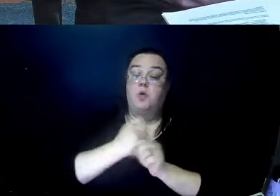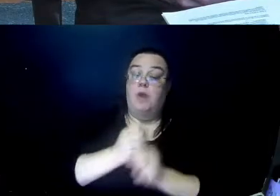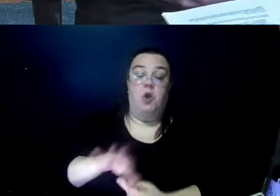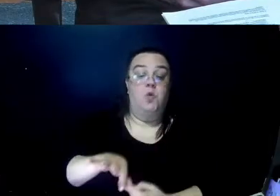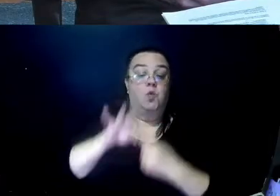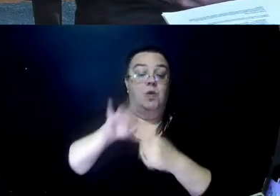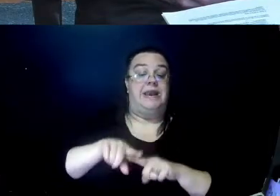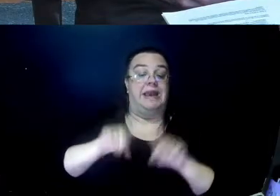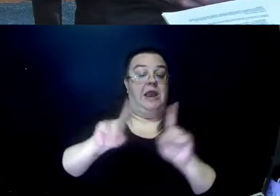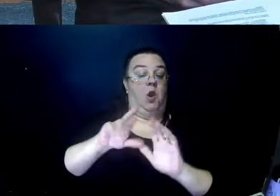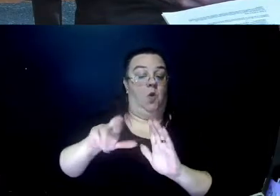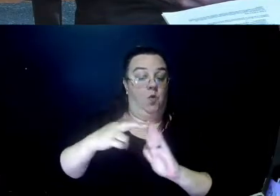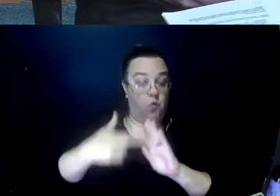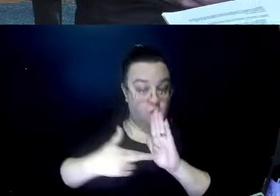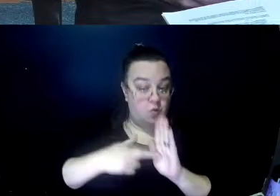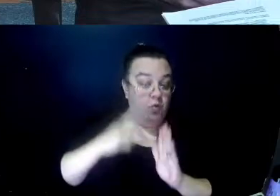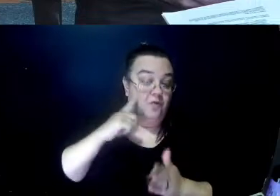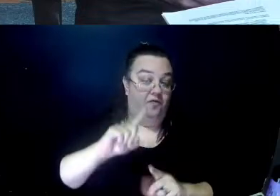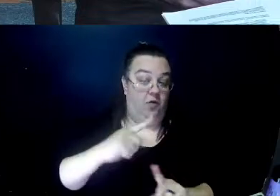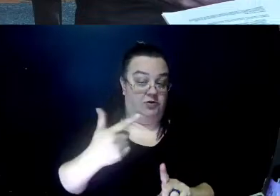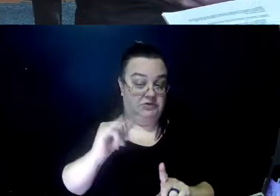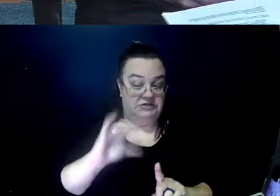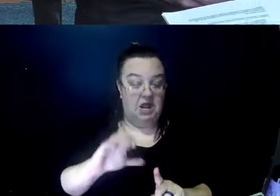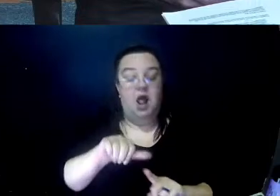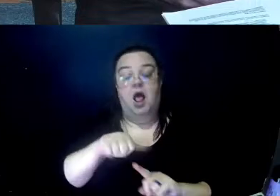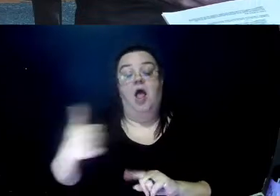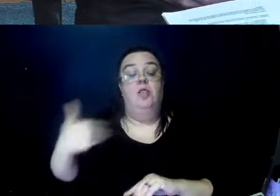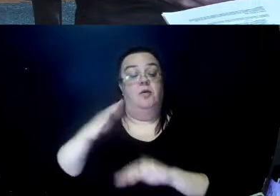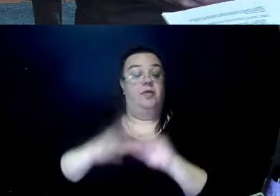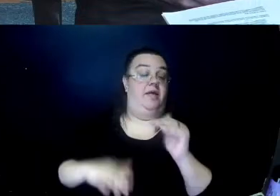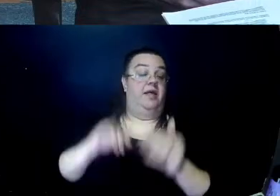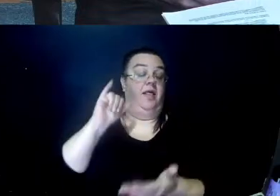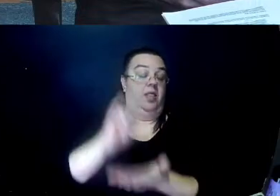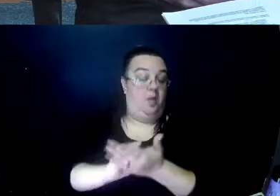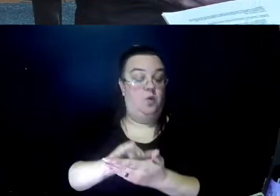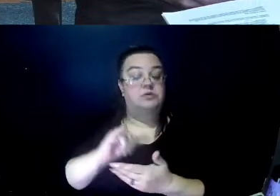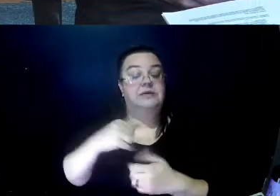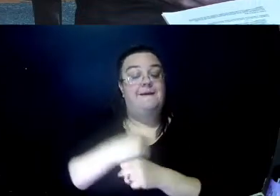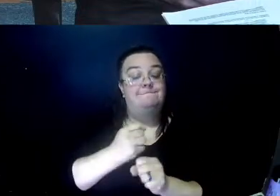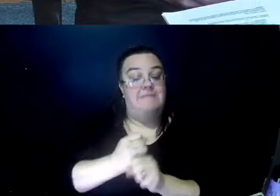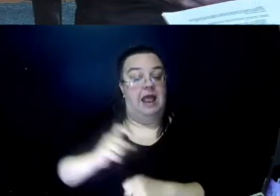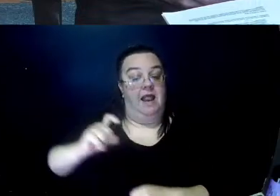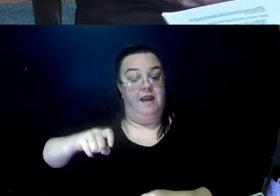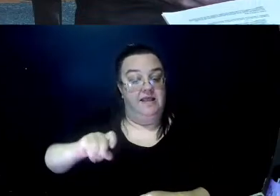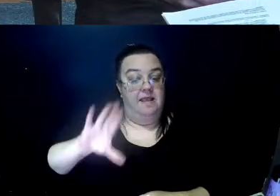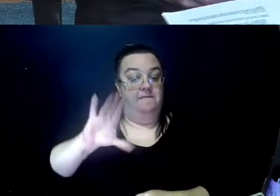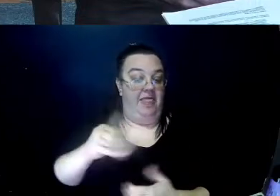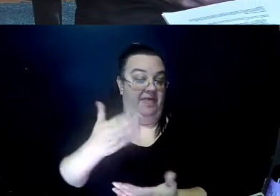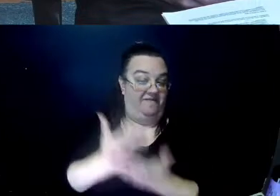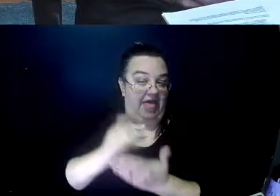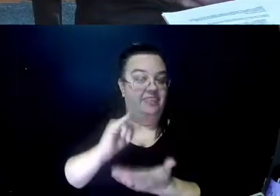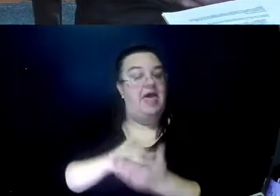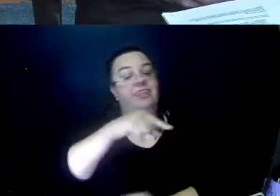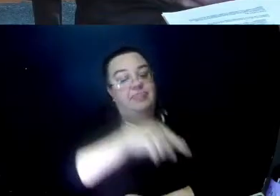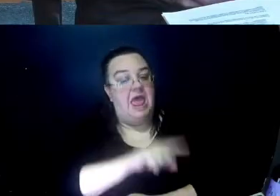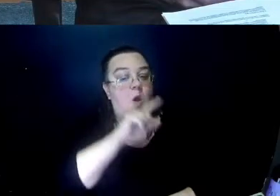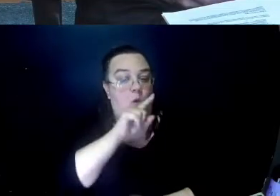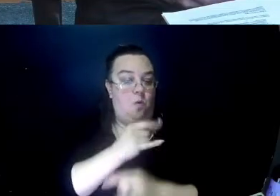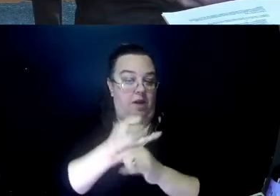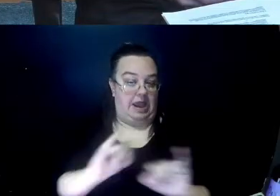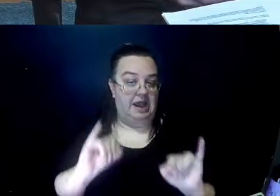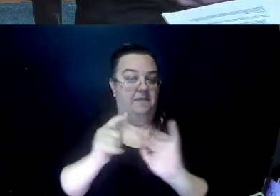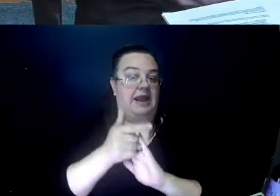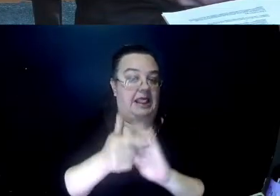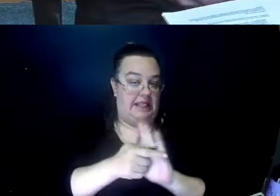for the Cheverly Green Infrastructure Committee other than those made necessary by the fact that they are an independent legal